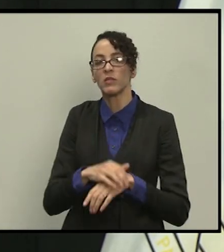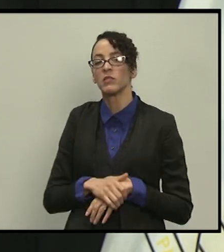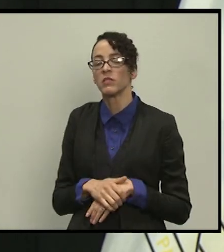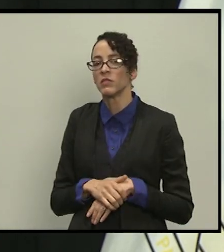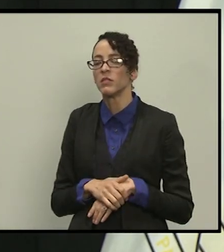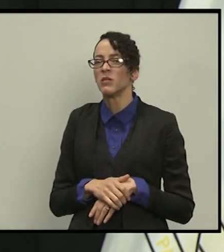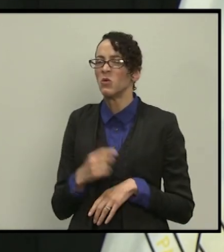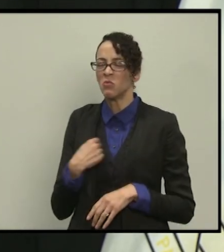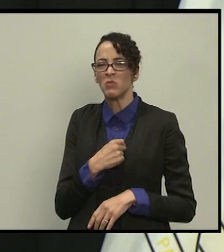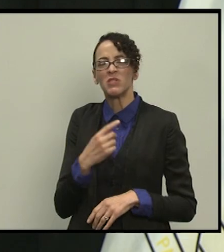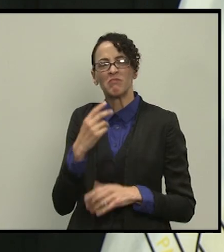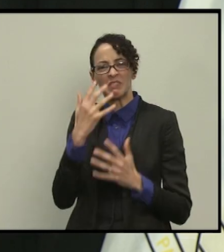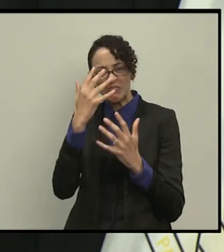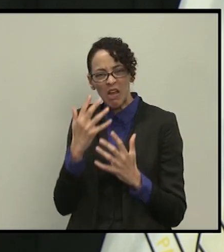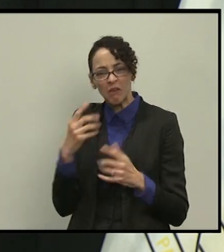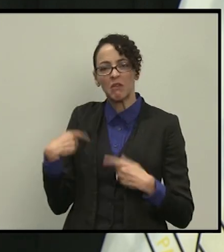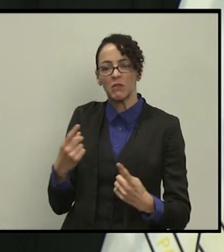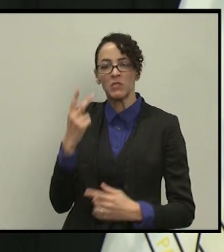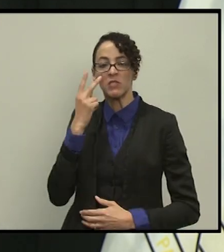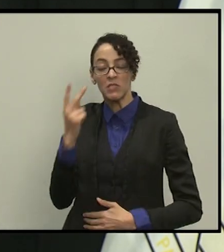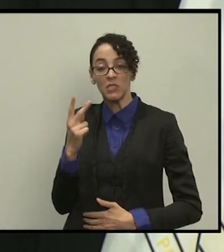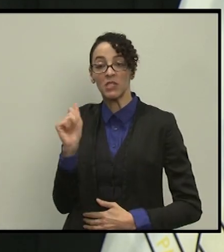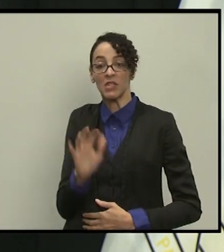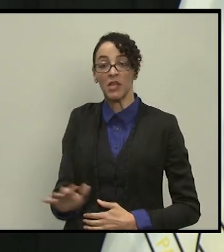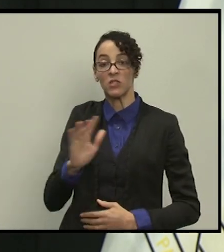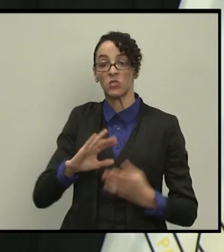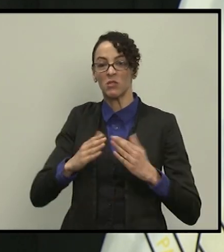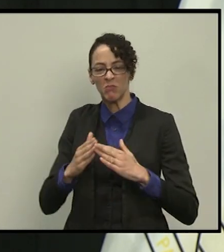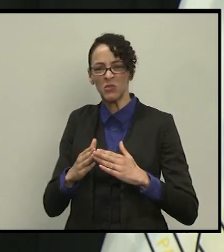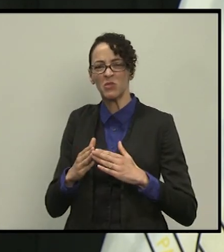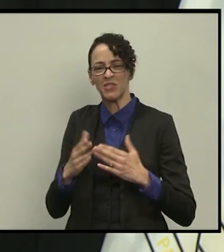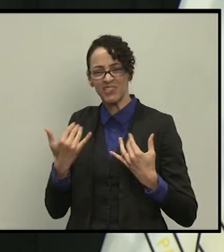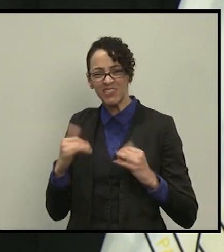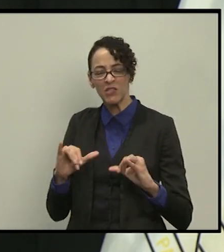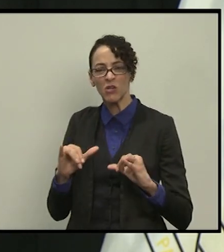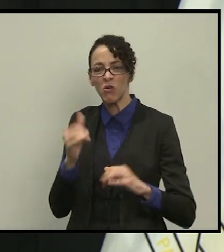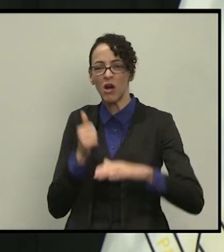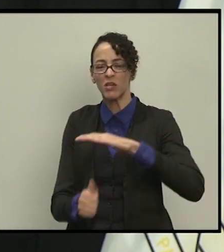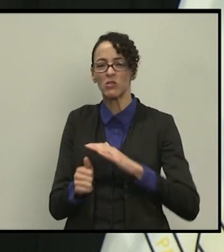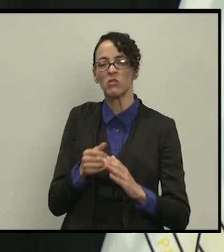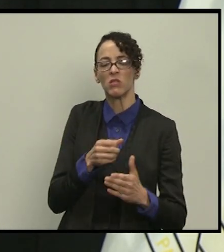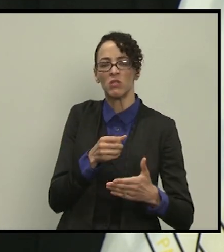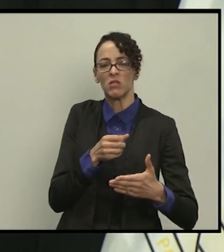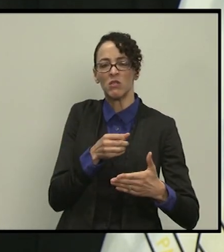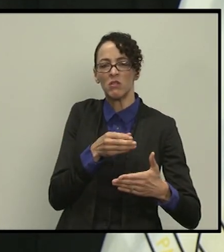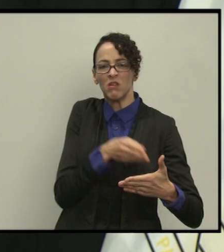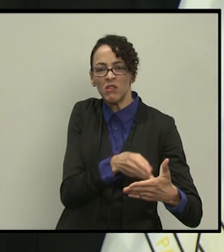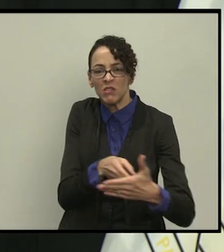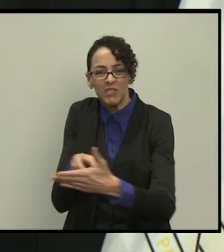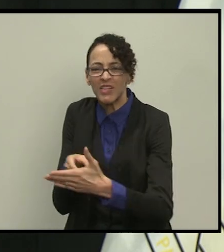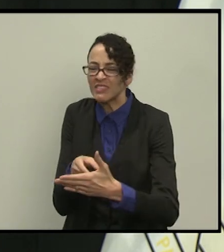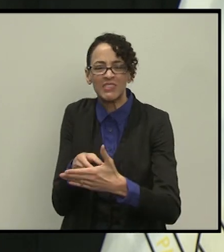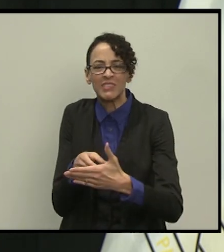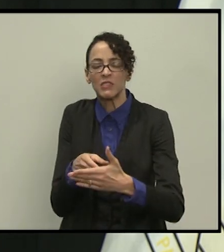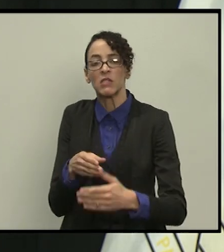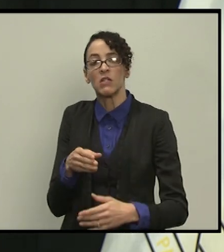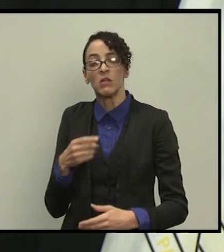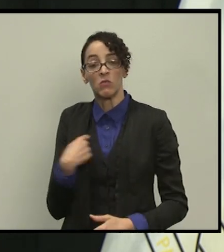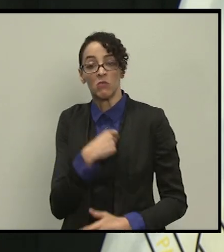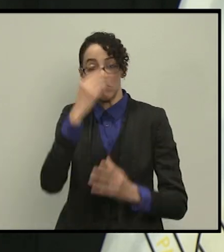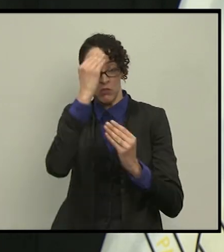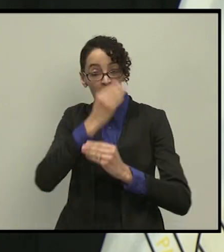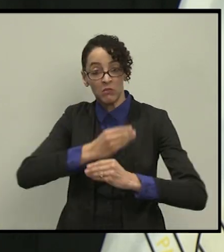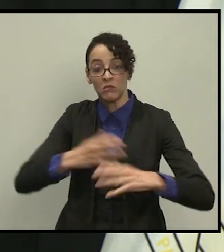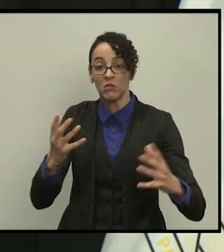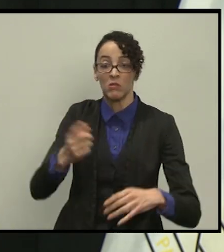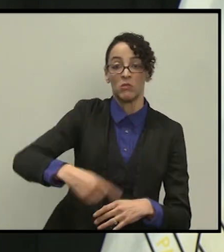community and our Asian community in general to know that we are here to continue to provide the resources, the support